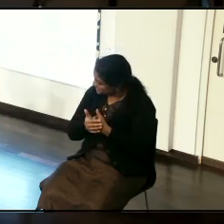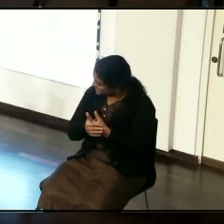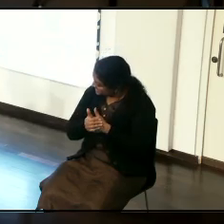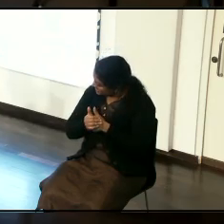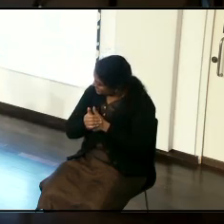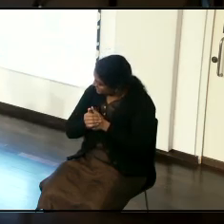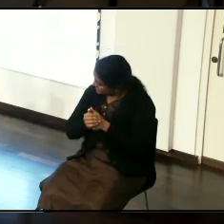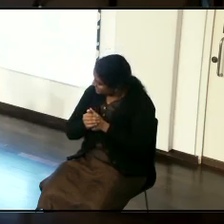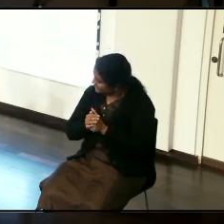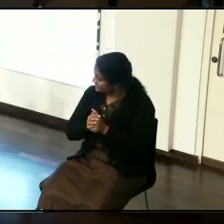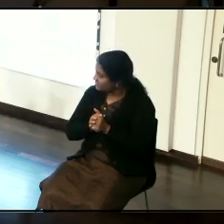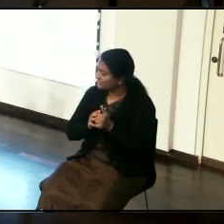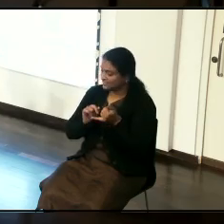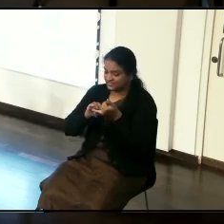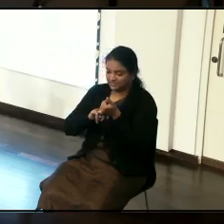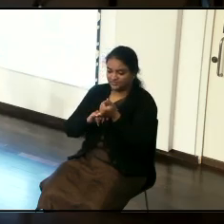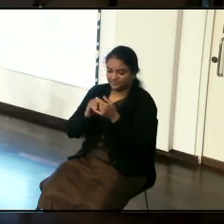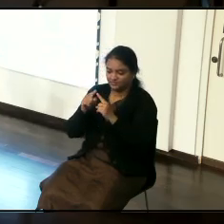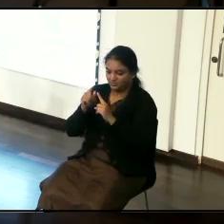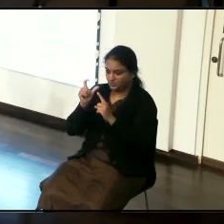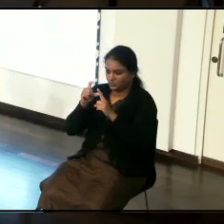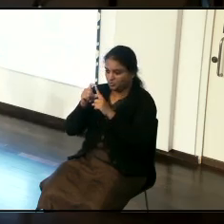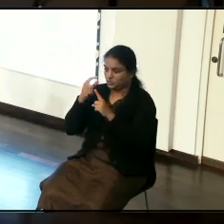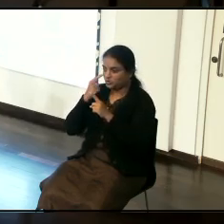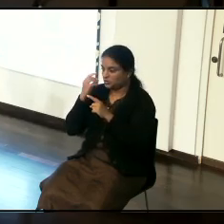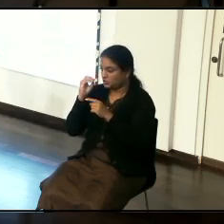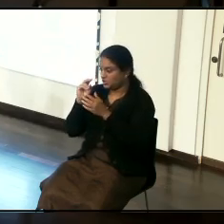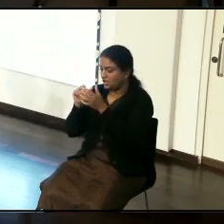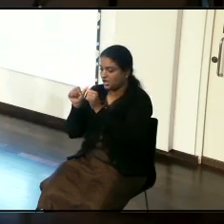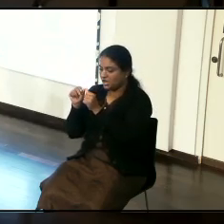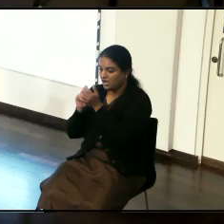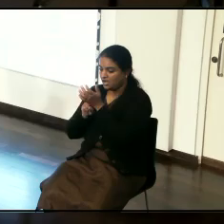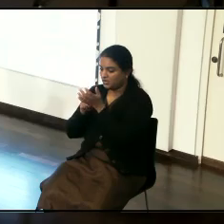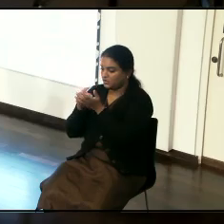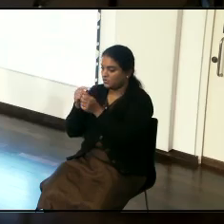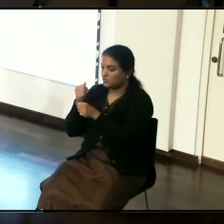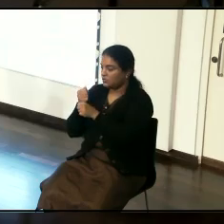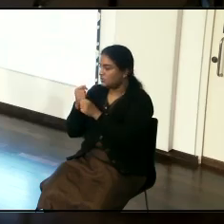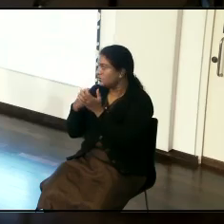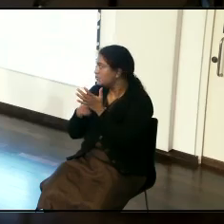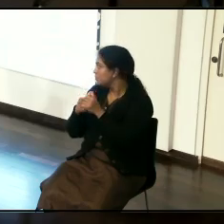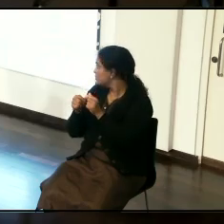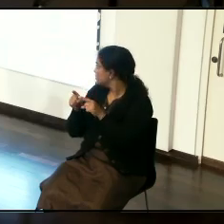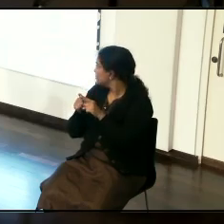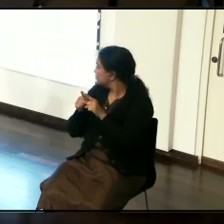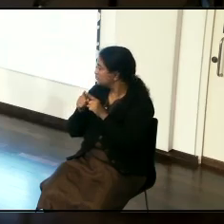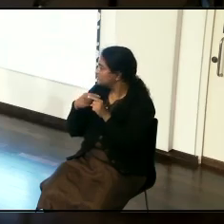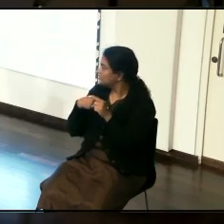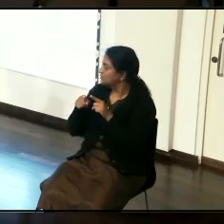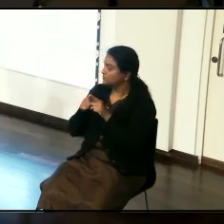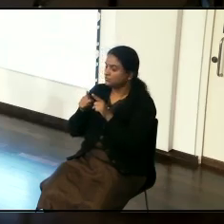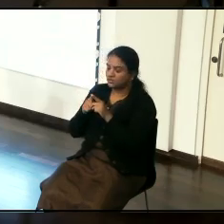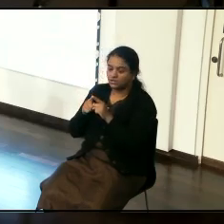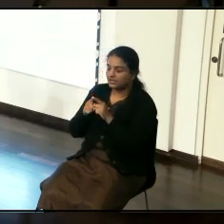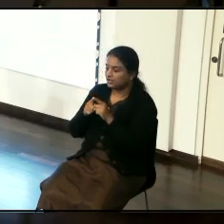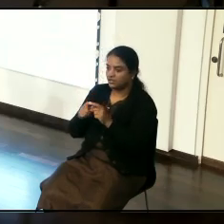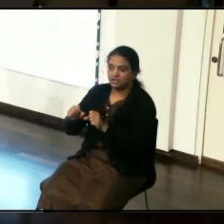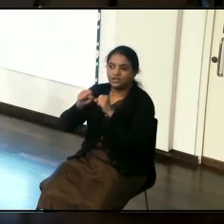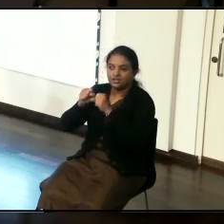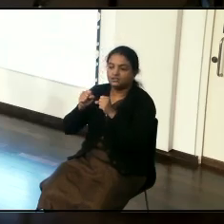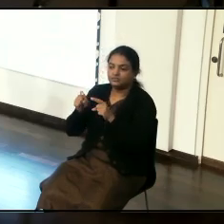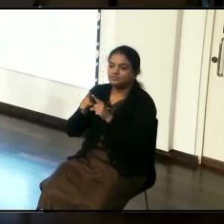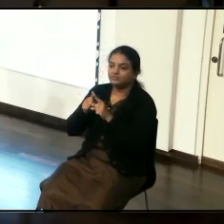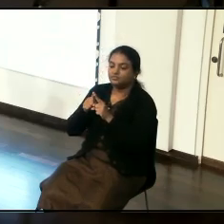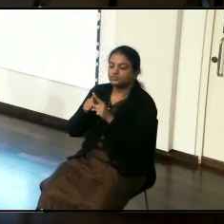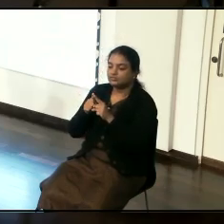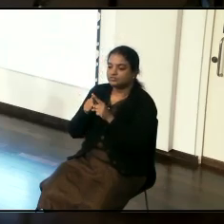Anugraha. Studio Anugraha. And I have to say that this book would have been a nightmare to produce had it not been for all